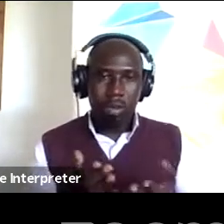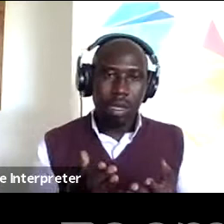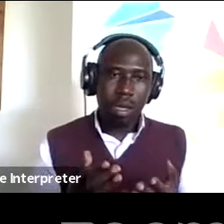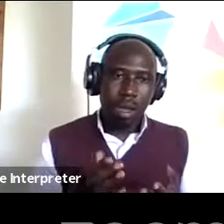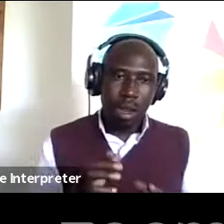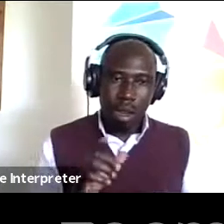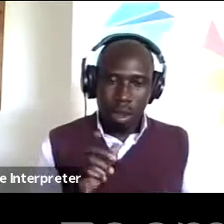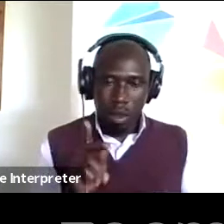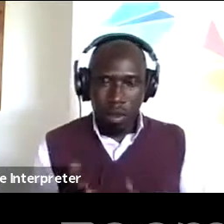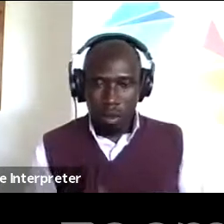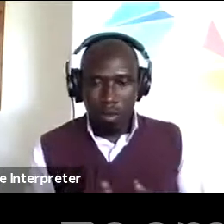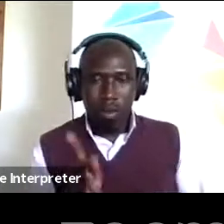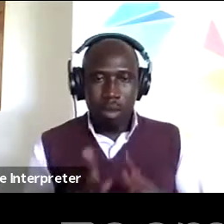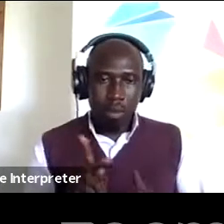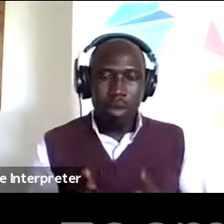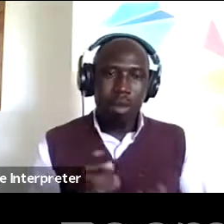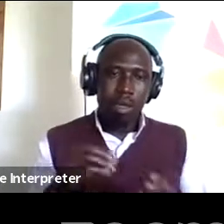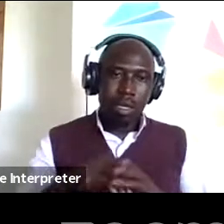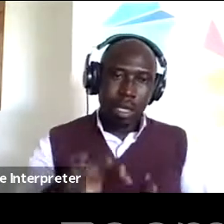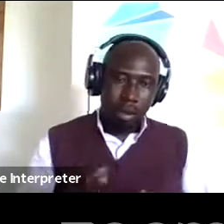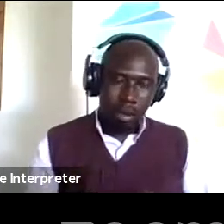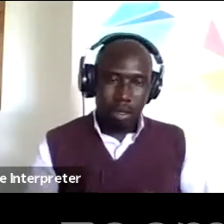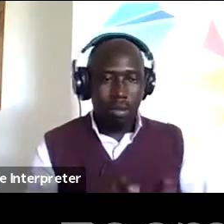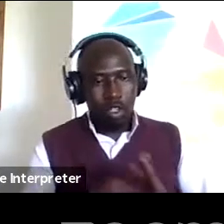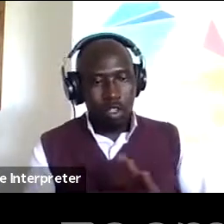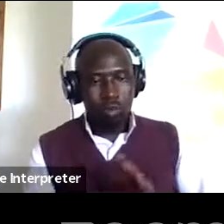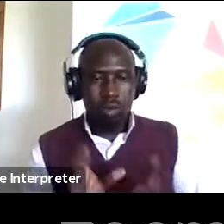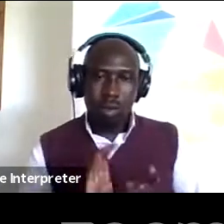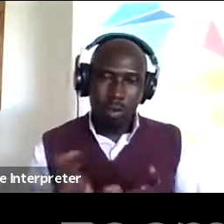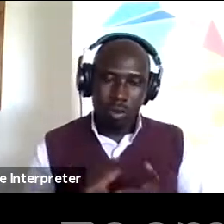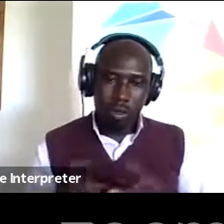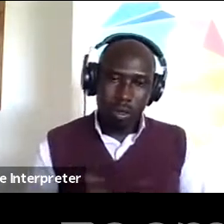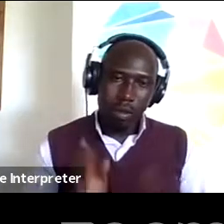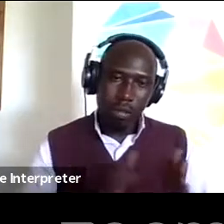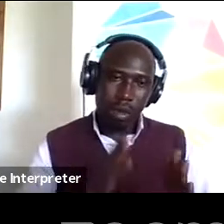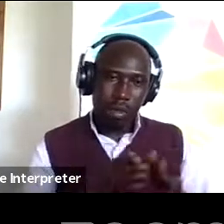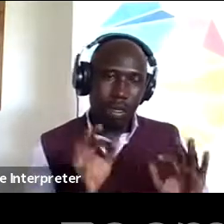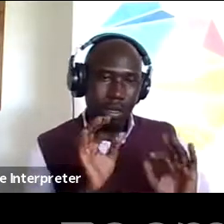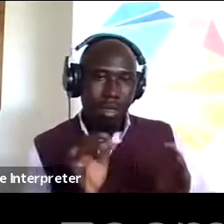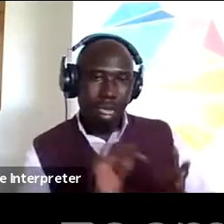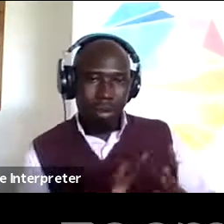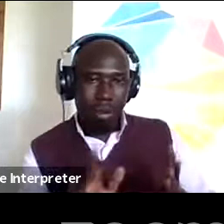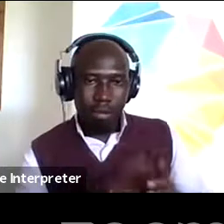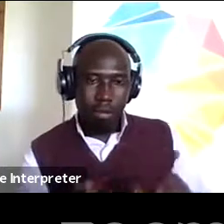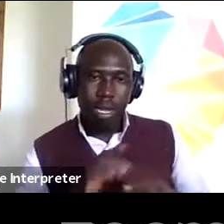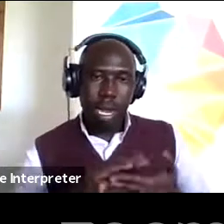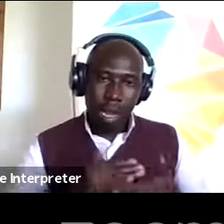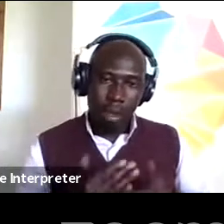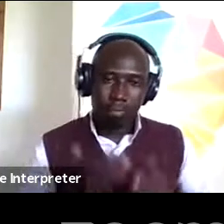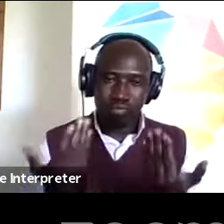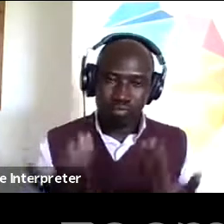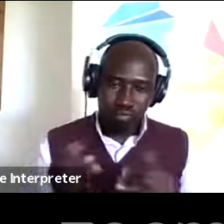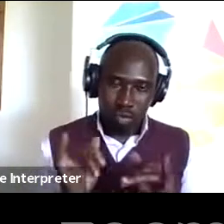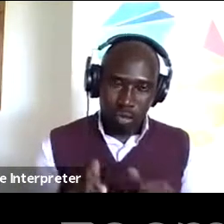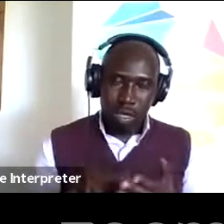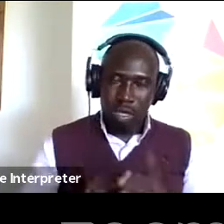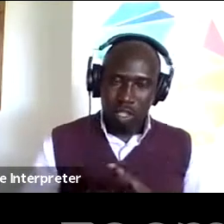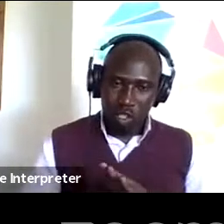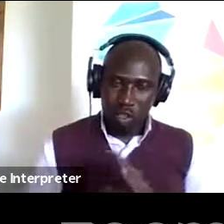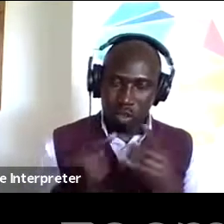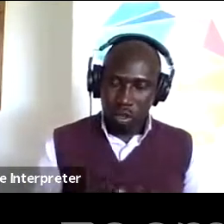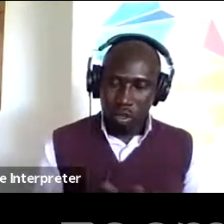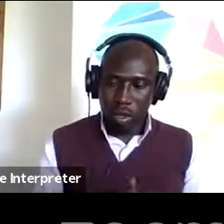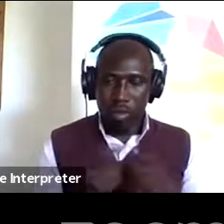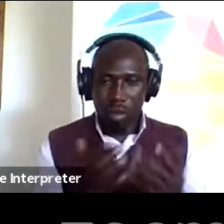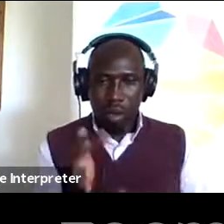most countries in the region rather. Issues of cost of devices, particularly smartphones and laptops, remains an issue, and also